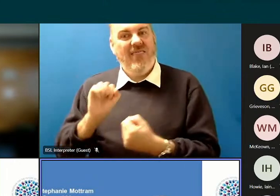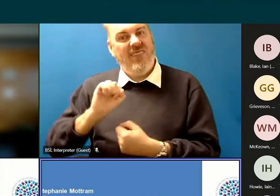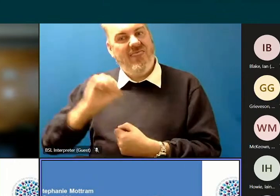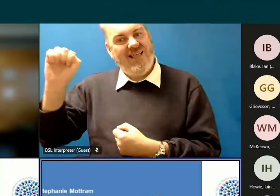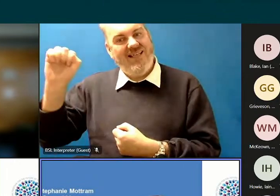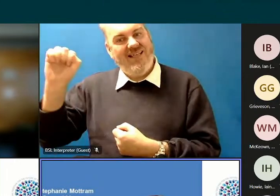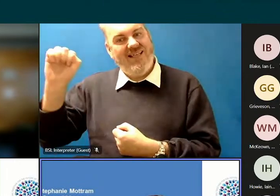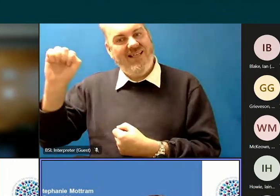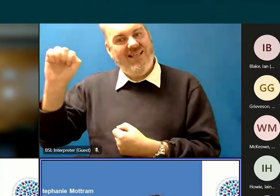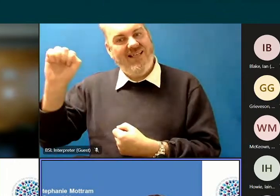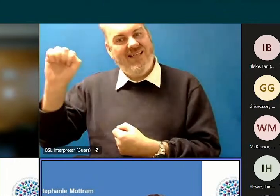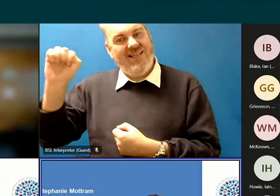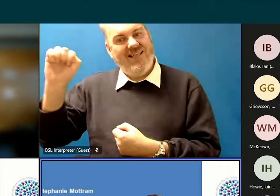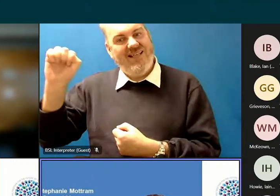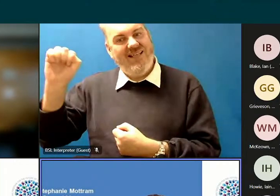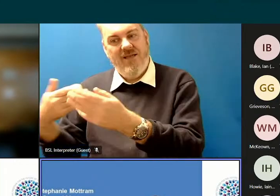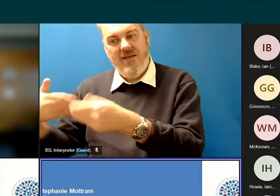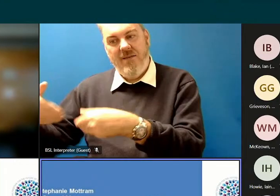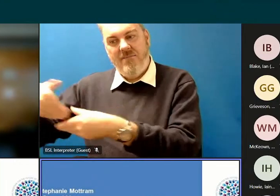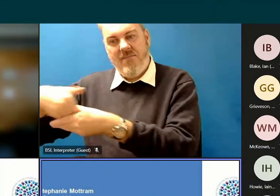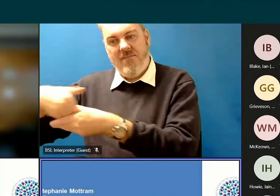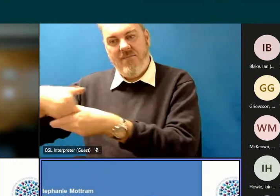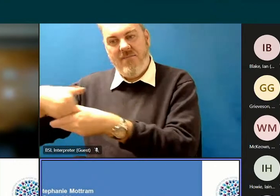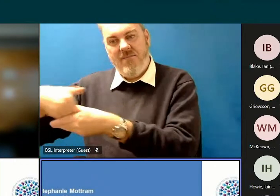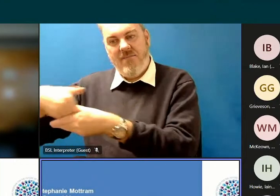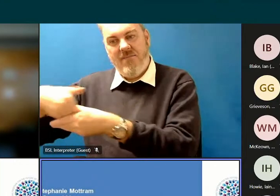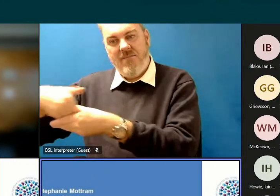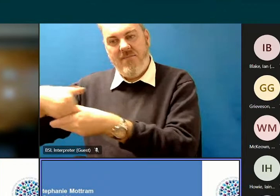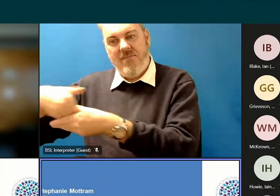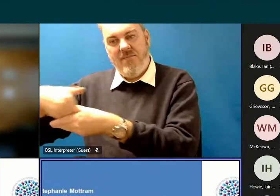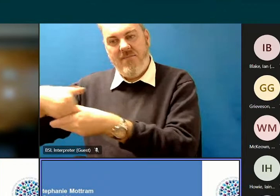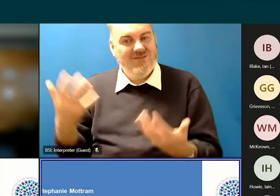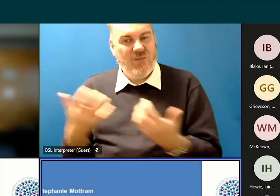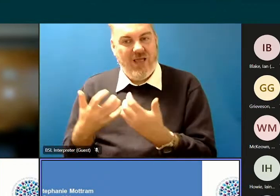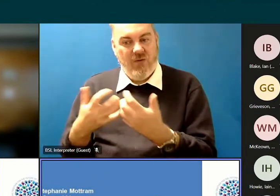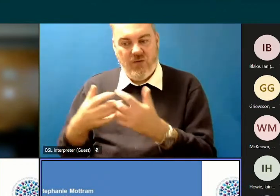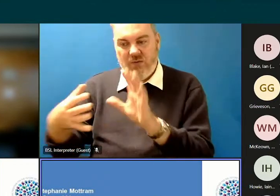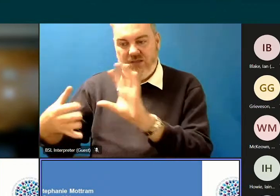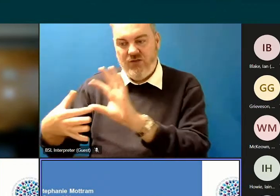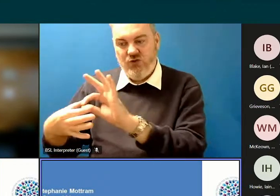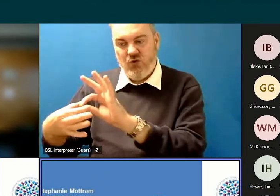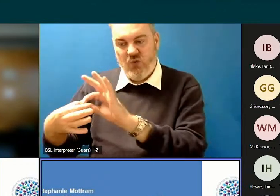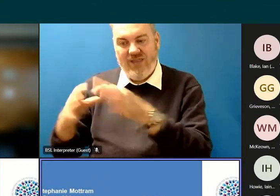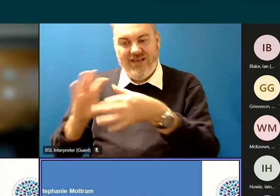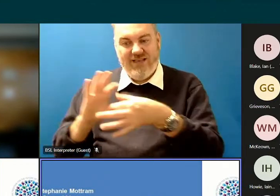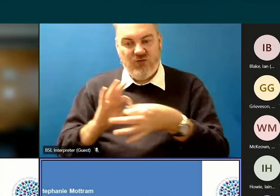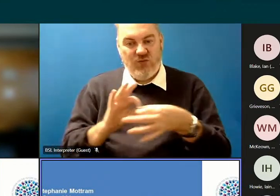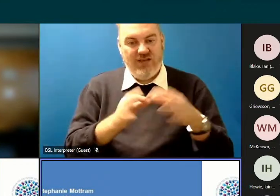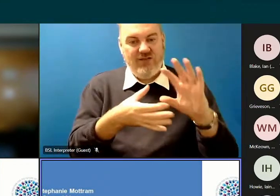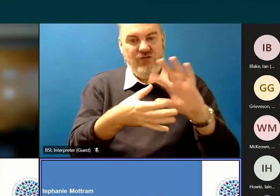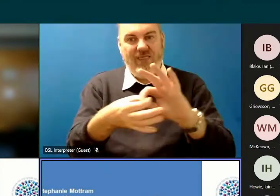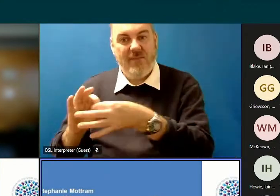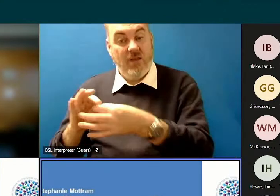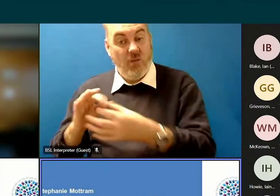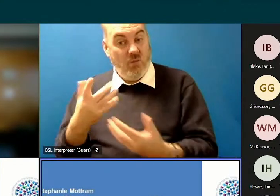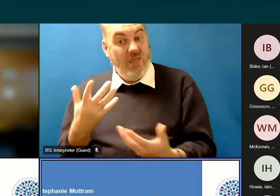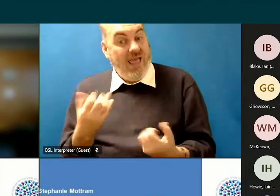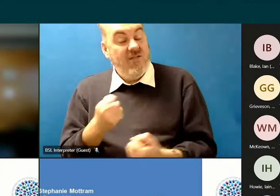of other parts of the council. So it's how we join that up, because we do think there is potential